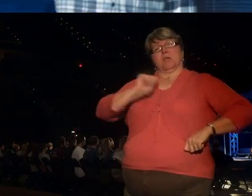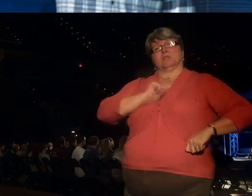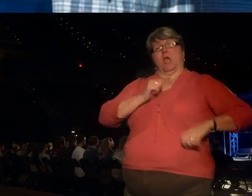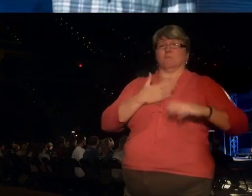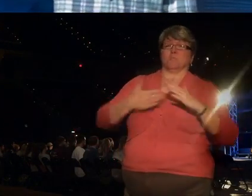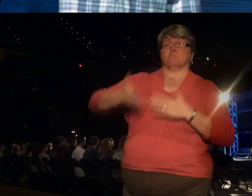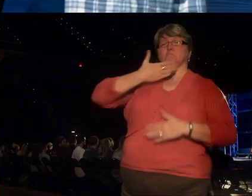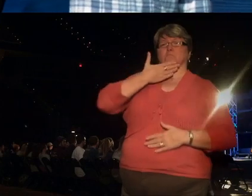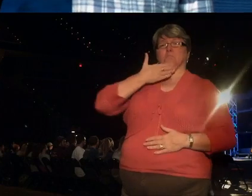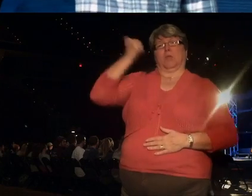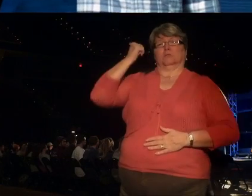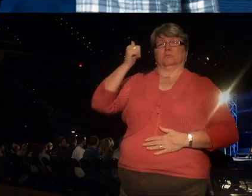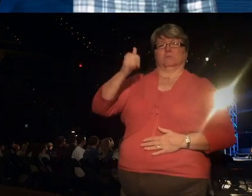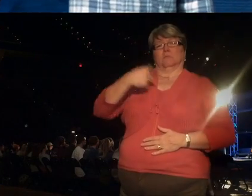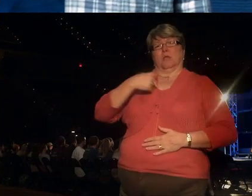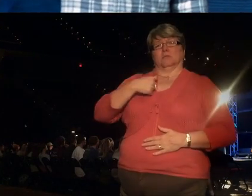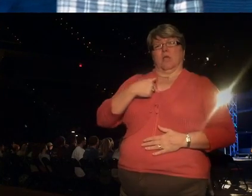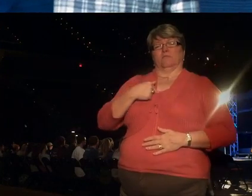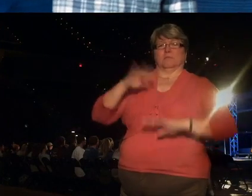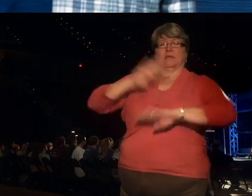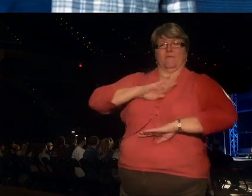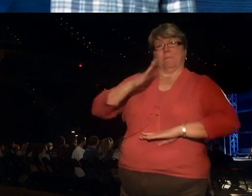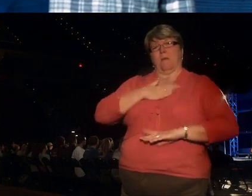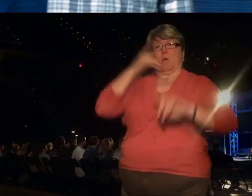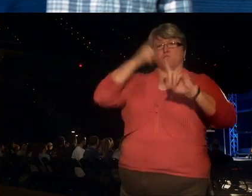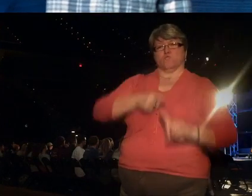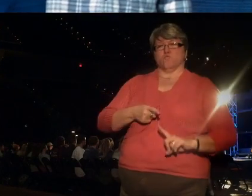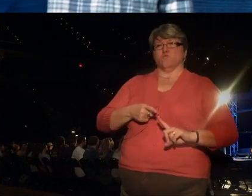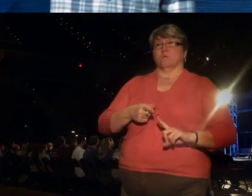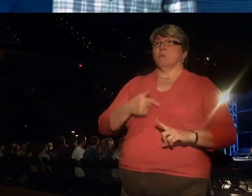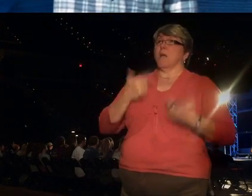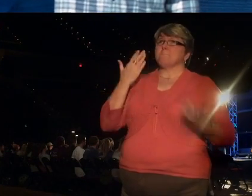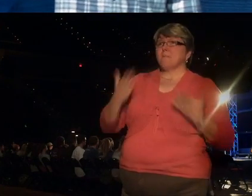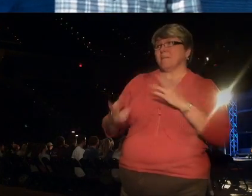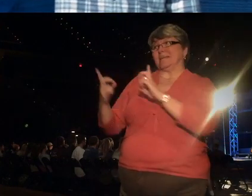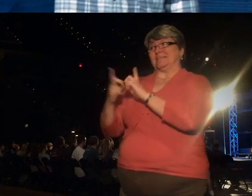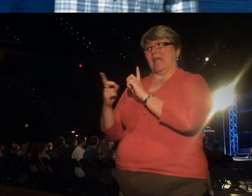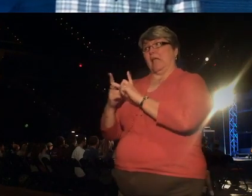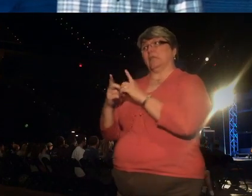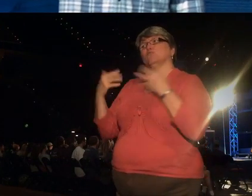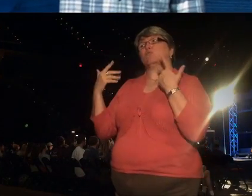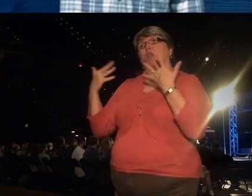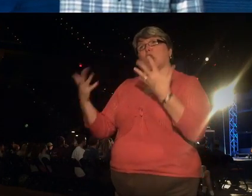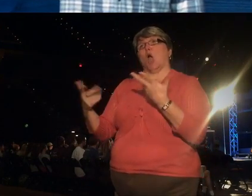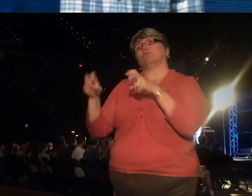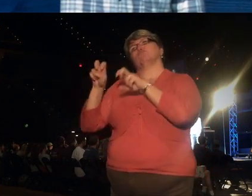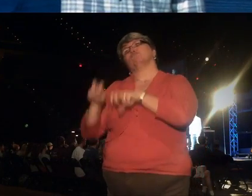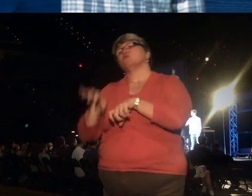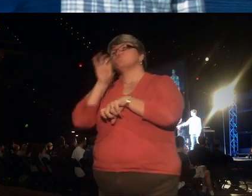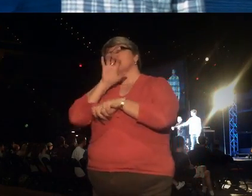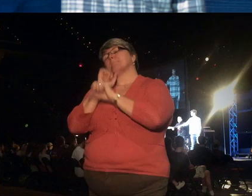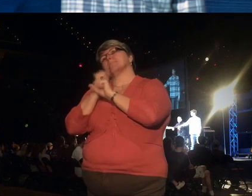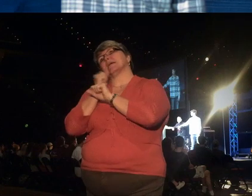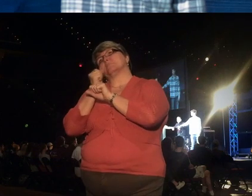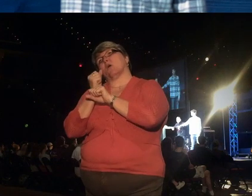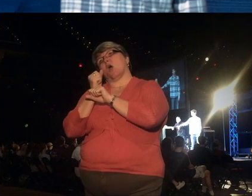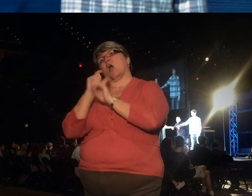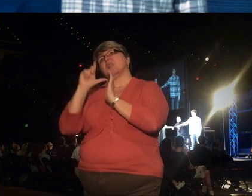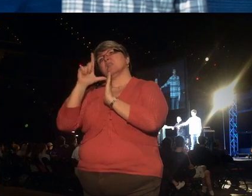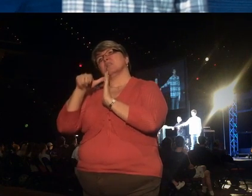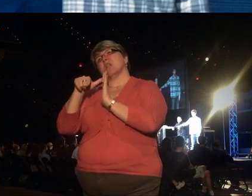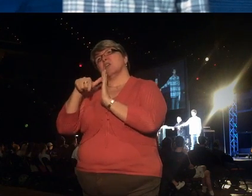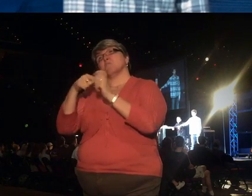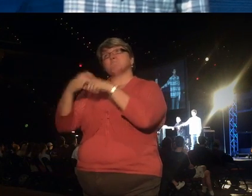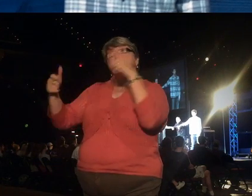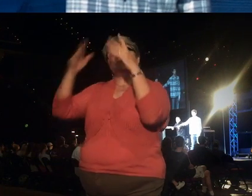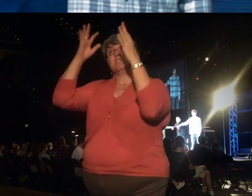fulfillment. But as you begin to pursue those goals, maybe in dating, y'all can get along as you sit at a baseball game. But as you start to make big decisions of